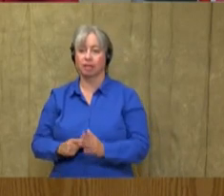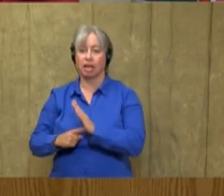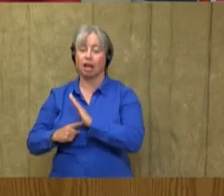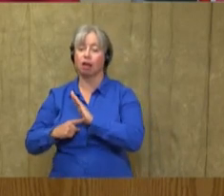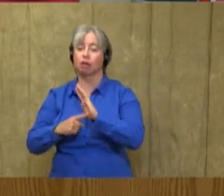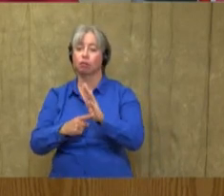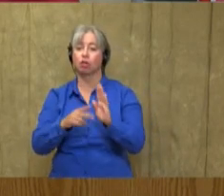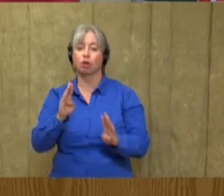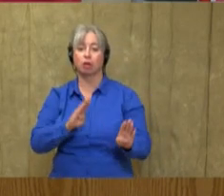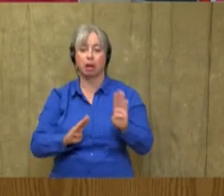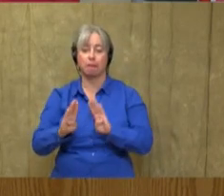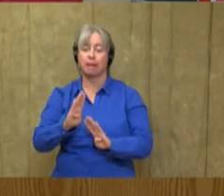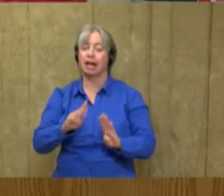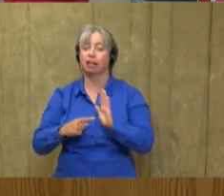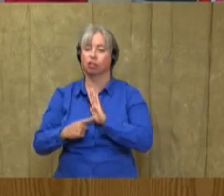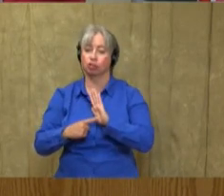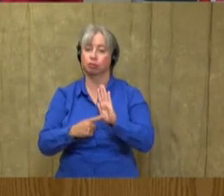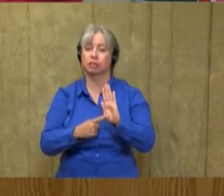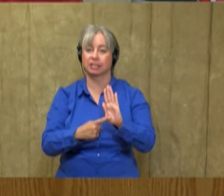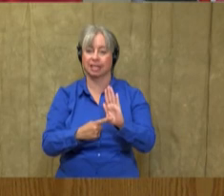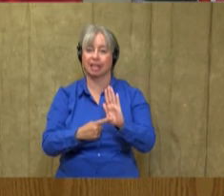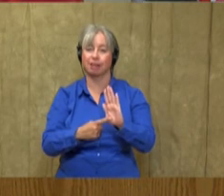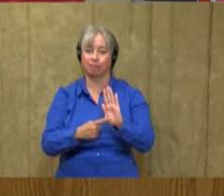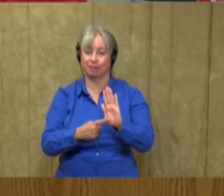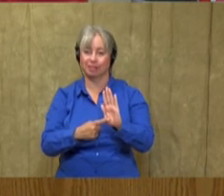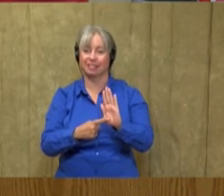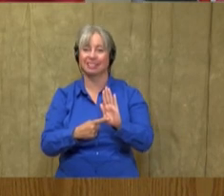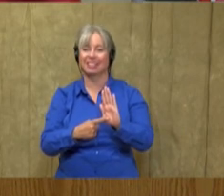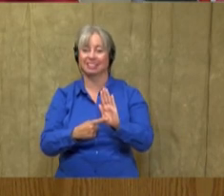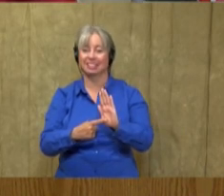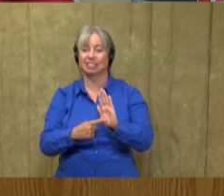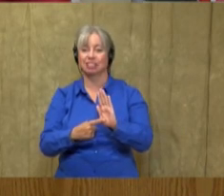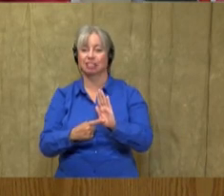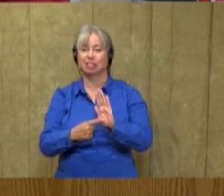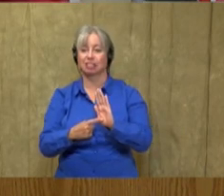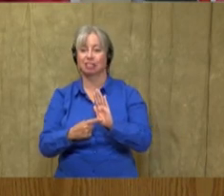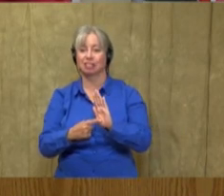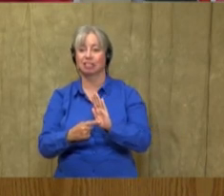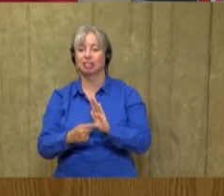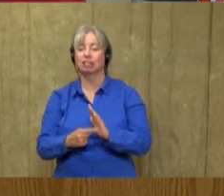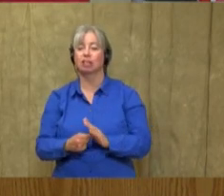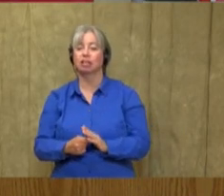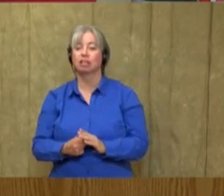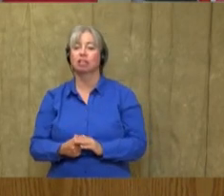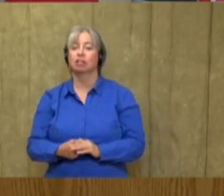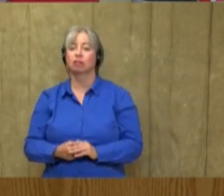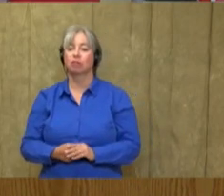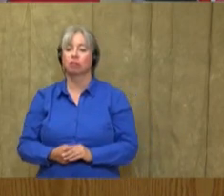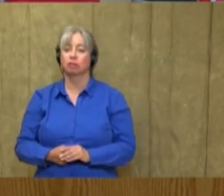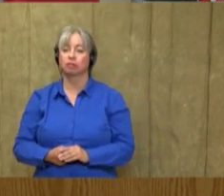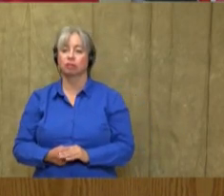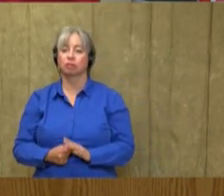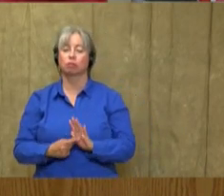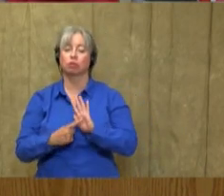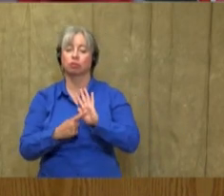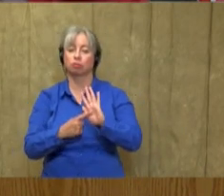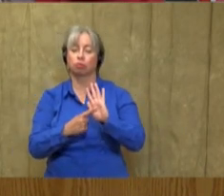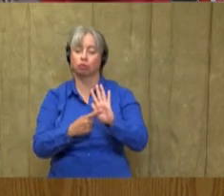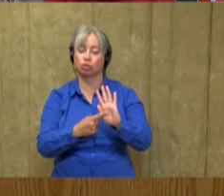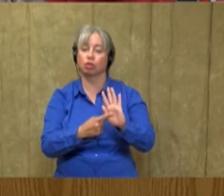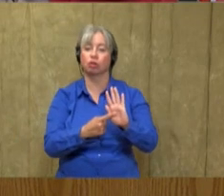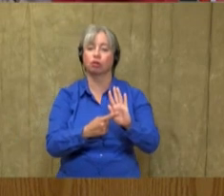biological example of that in a little bit. So we have a low pitch is an infrasound, and we have a high pitch is ultrasonic